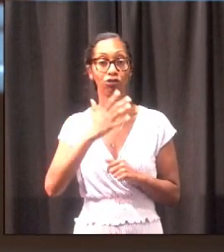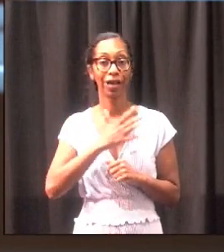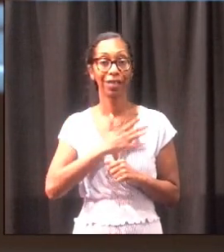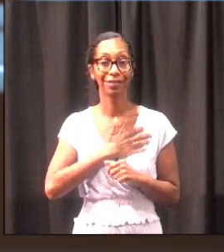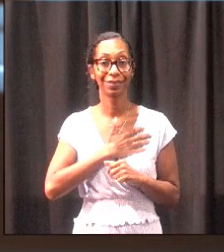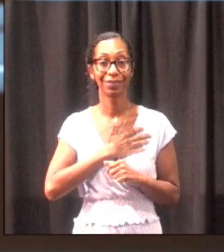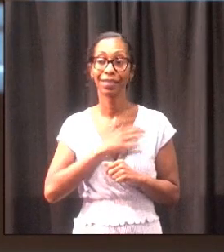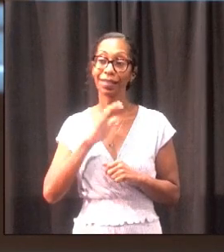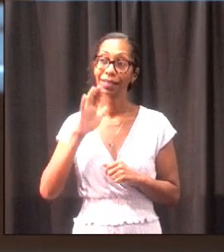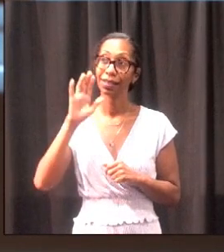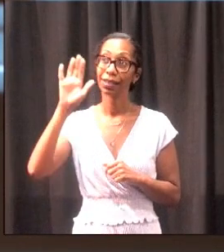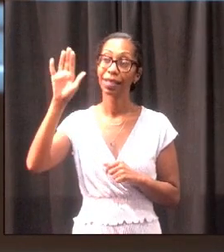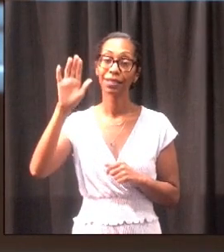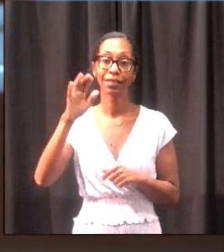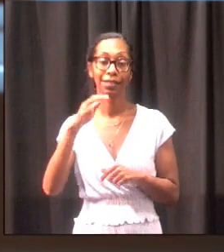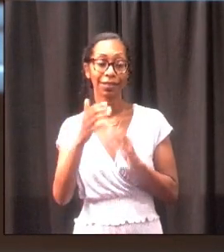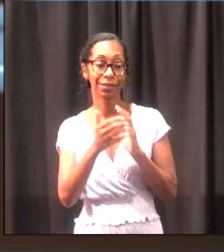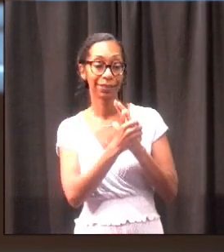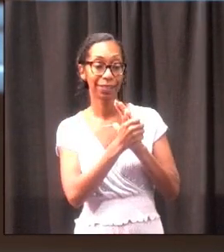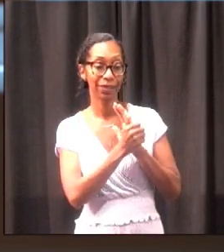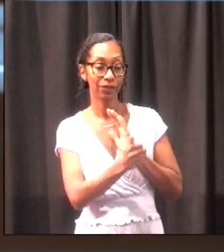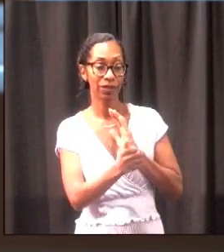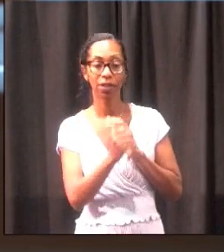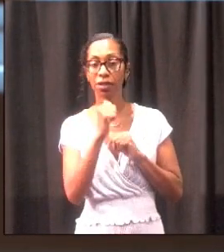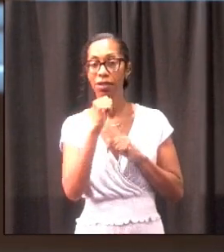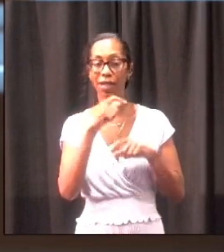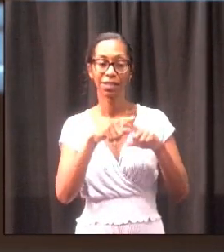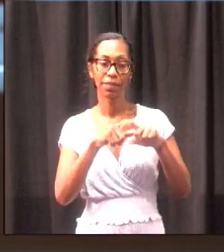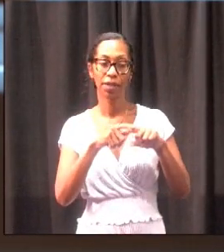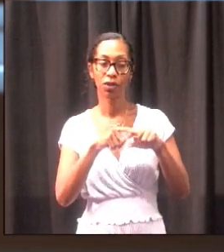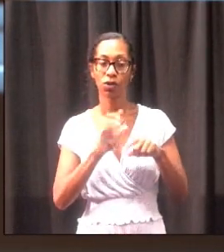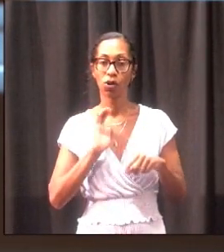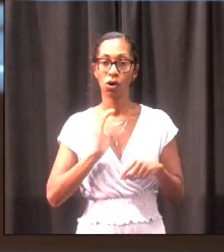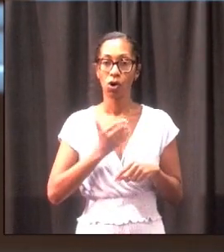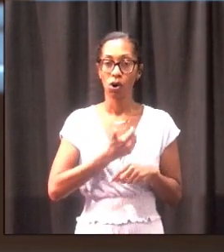not dependent on our spirituality.